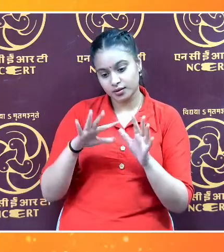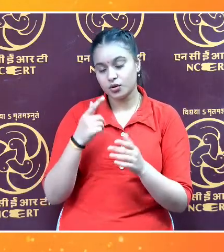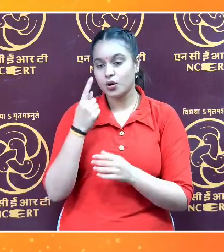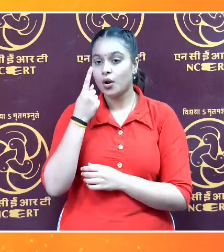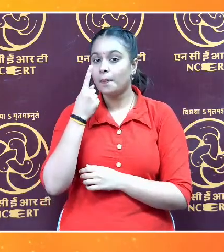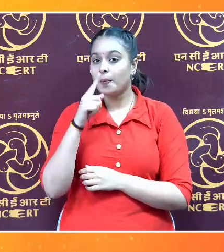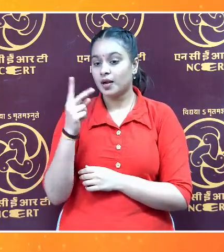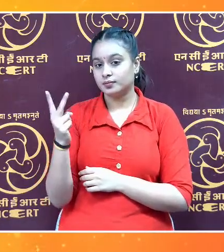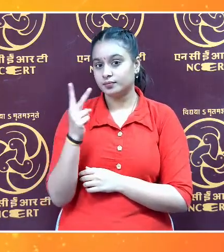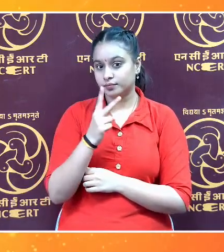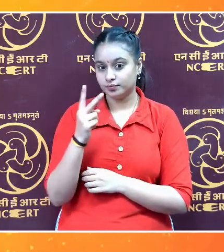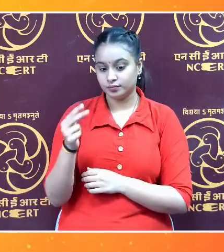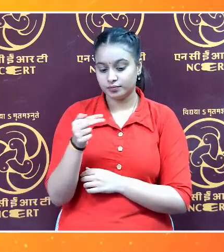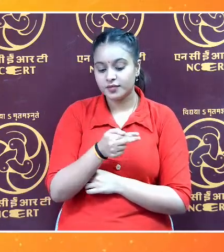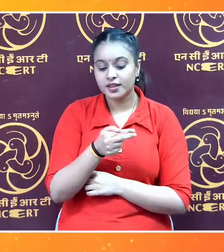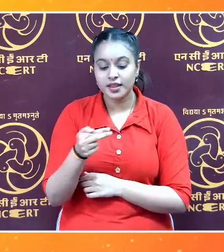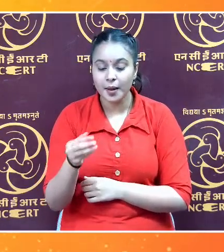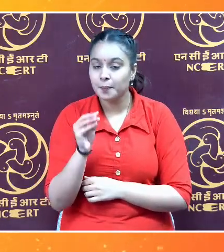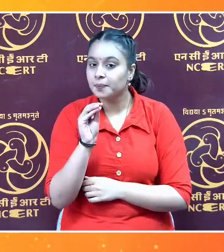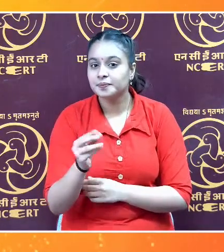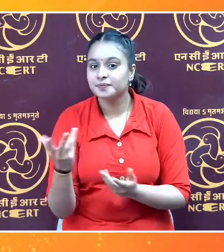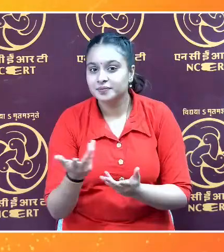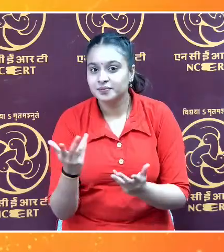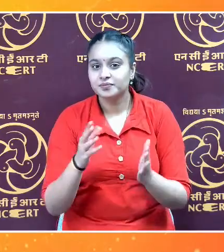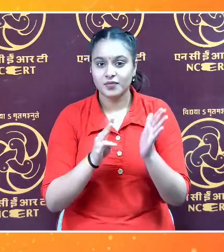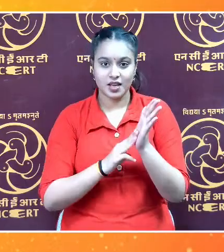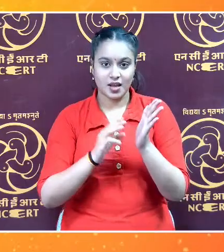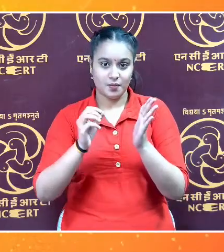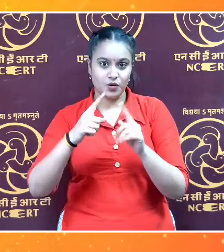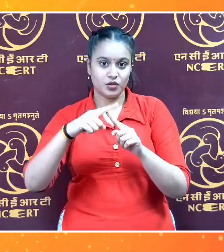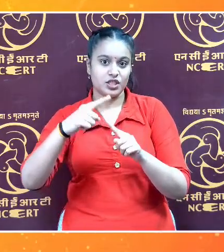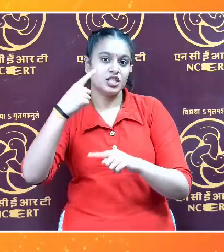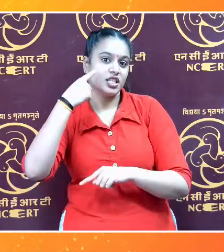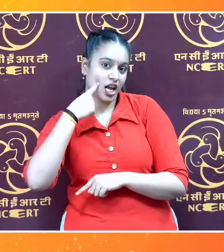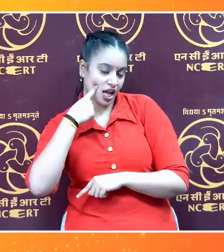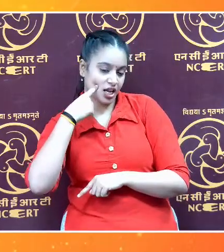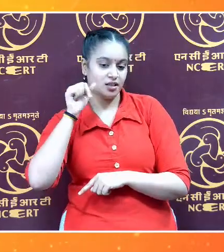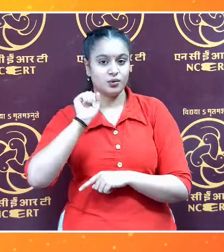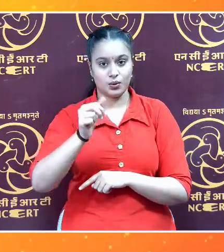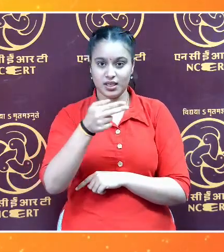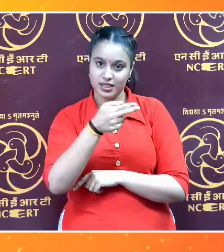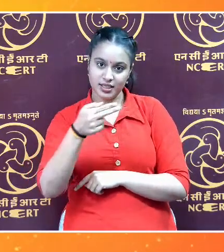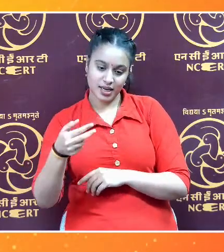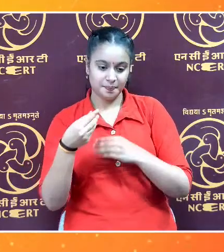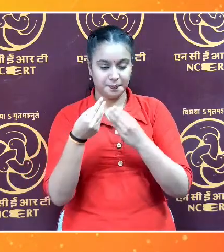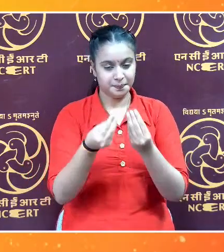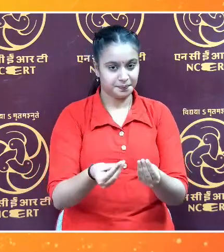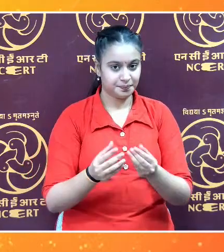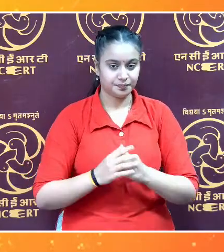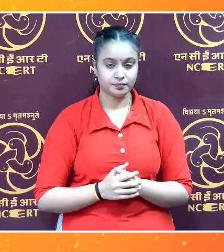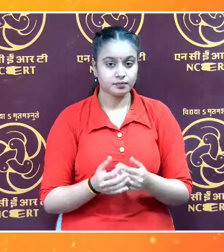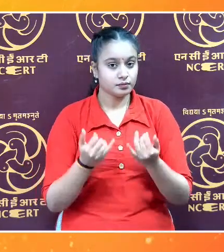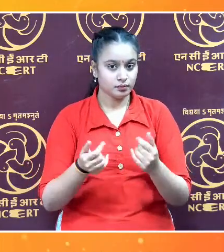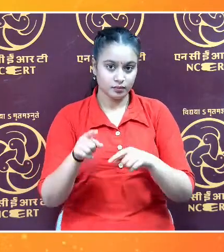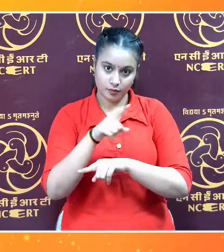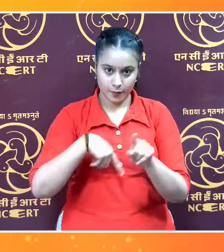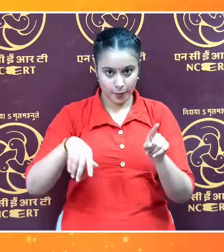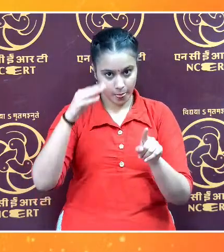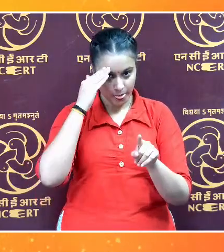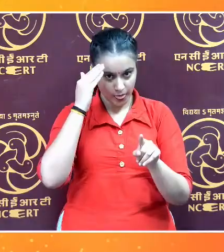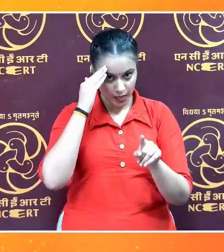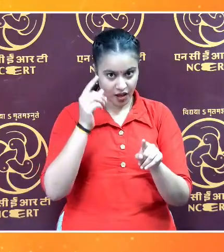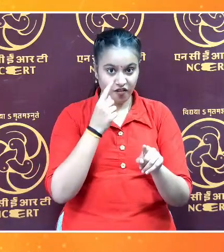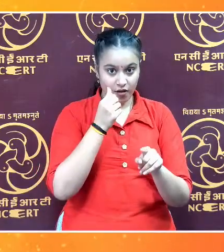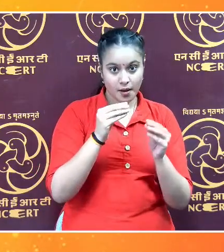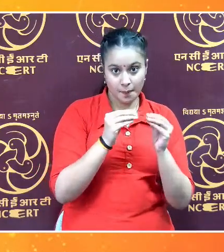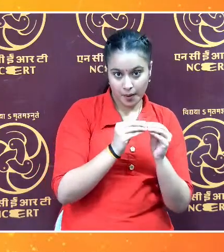mother named the puppy Moti. Lovely so this is name. how he got his name as Moti. Okay. So now you know they are Badal and